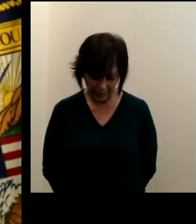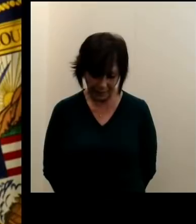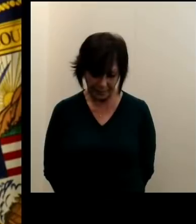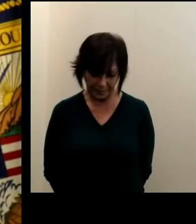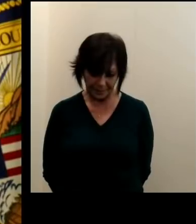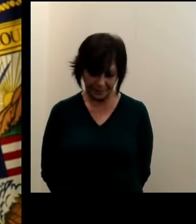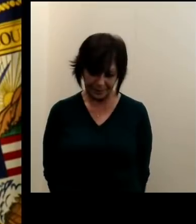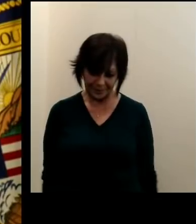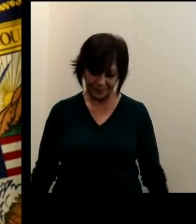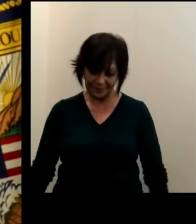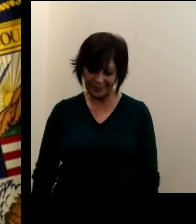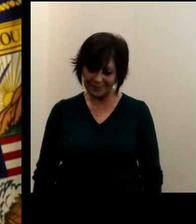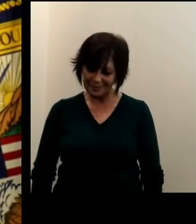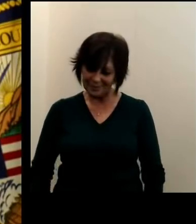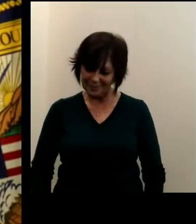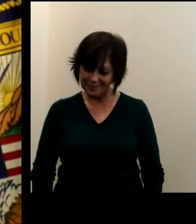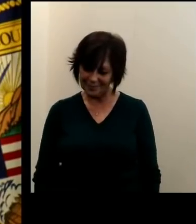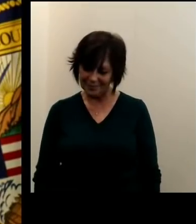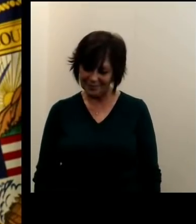thanks. for Channel 7.